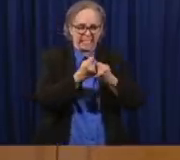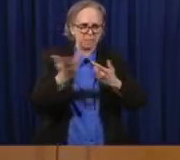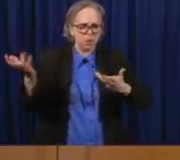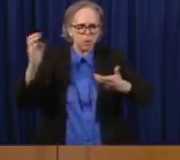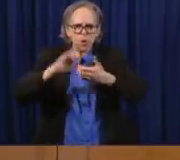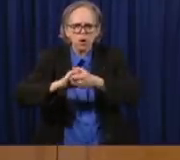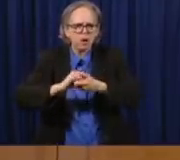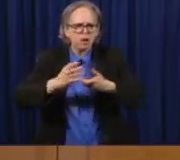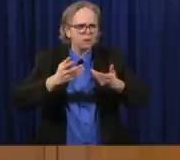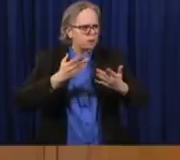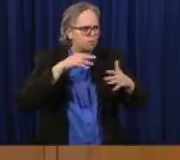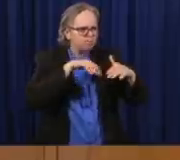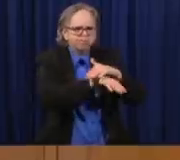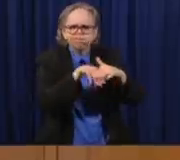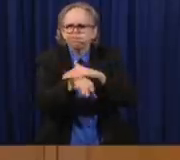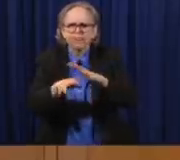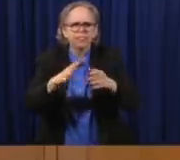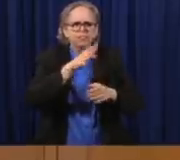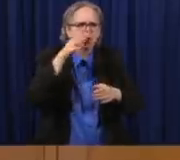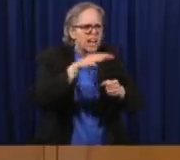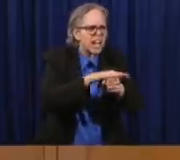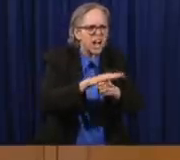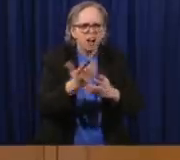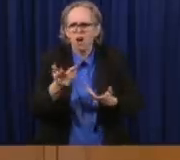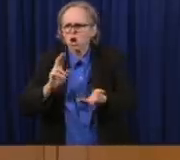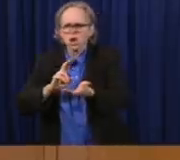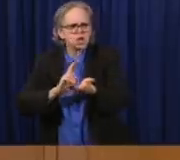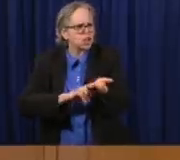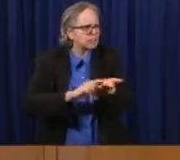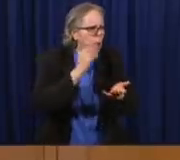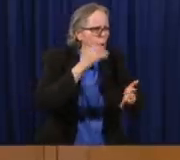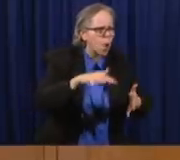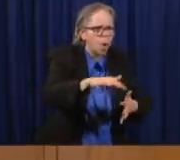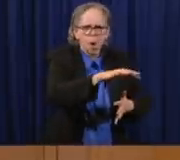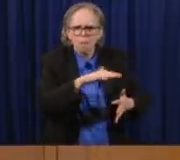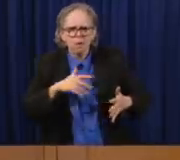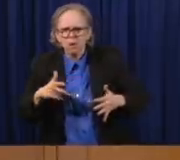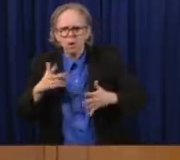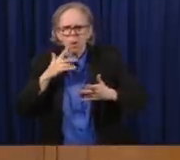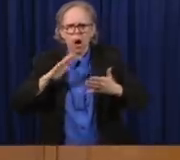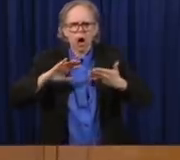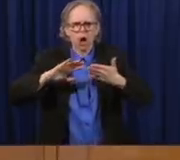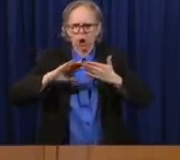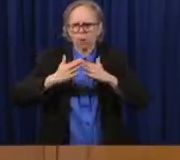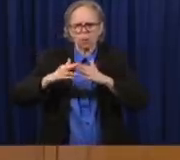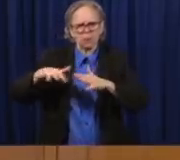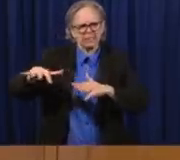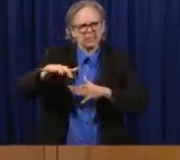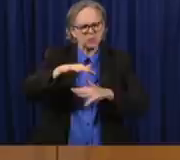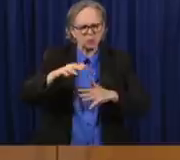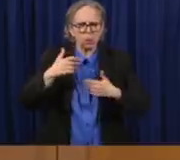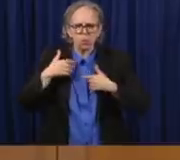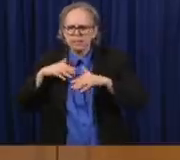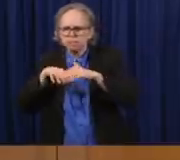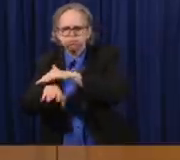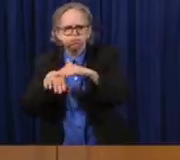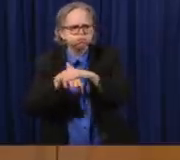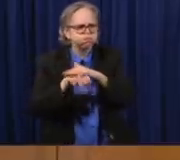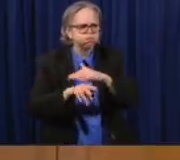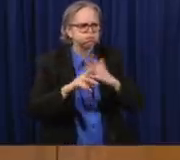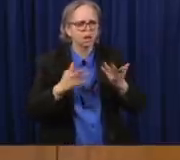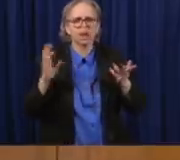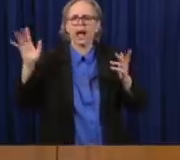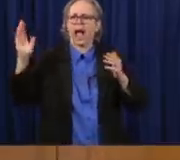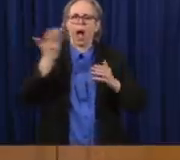be looking, in urban areas, but it's very important that we get a representative sample that truly represents all